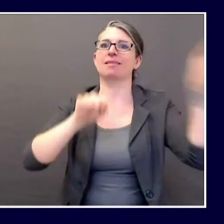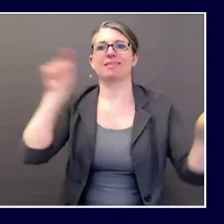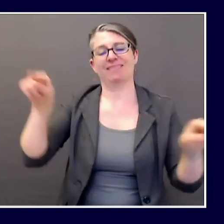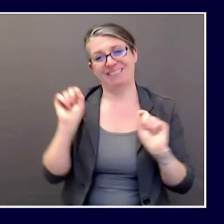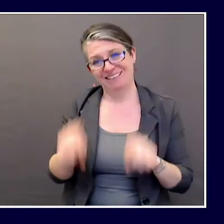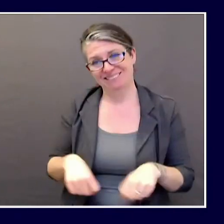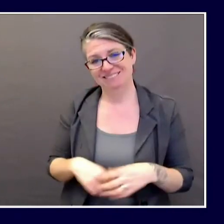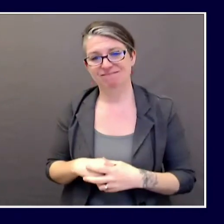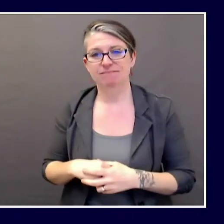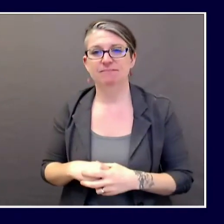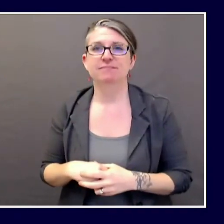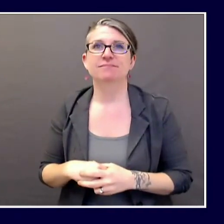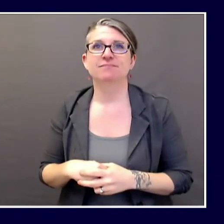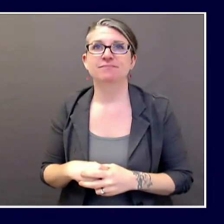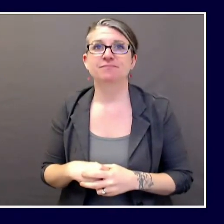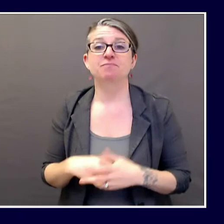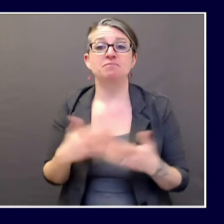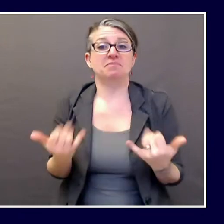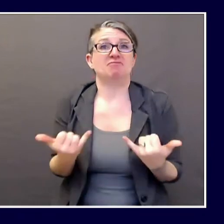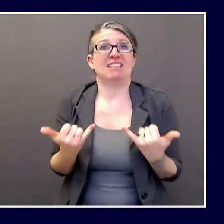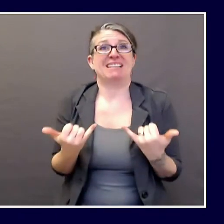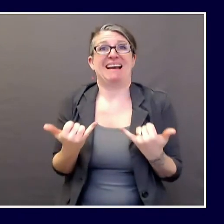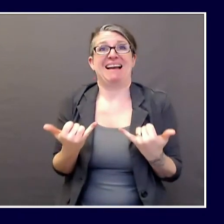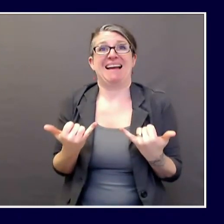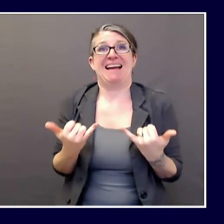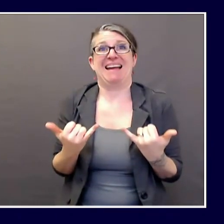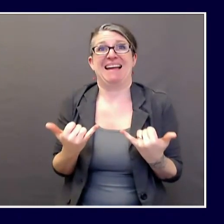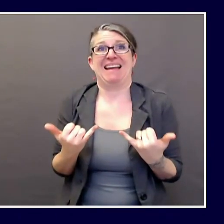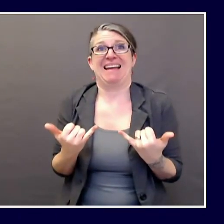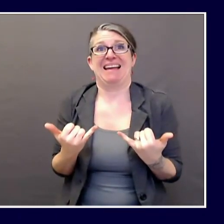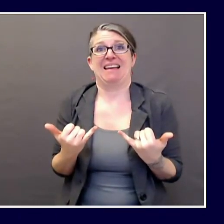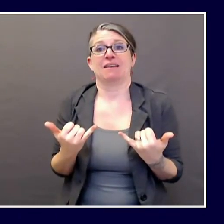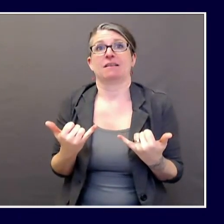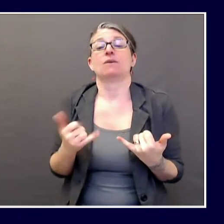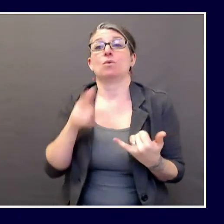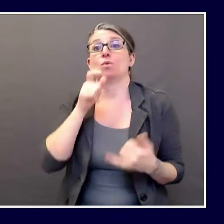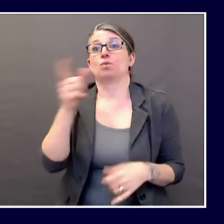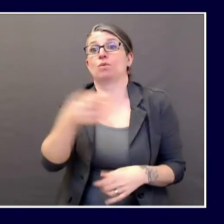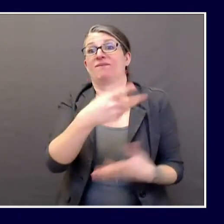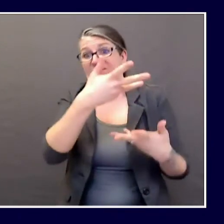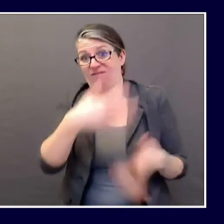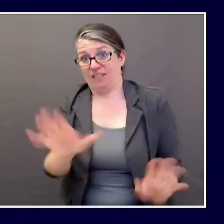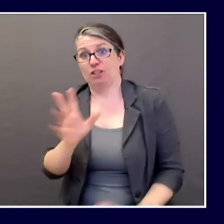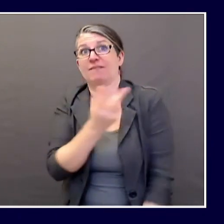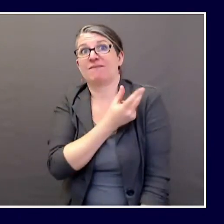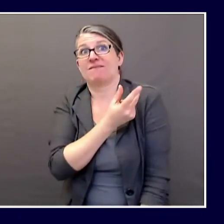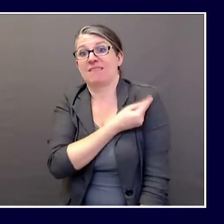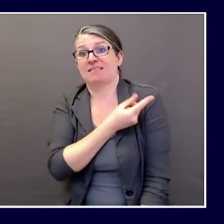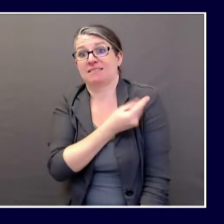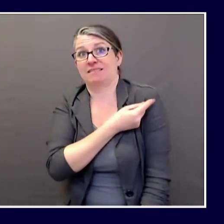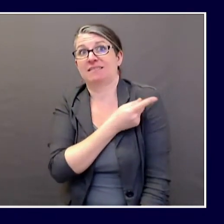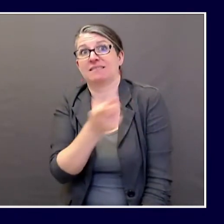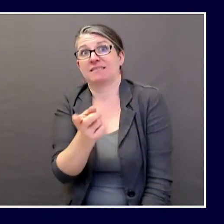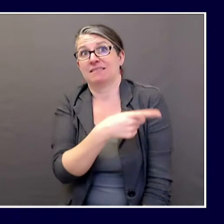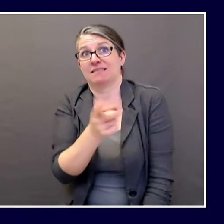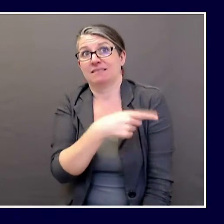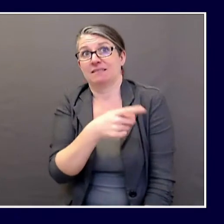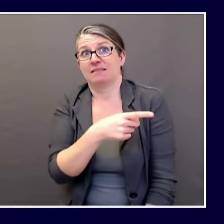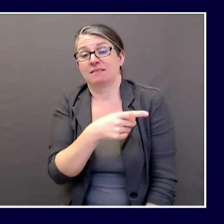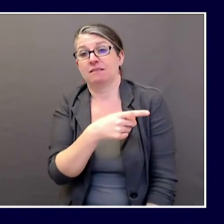more vaccinators per site? Number two, can you do more hours per day? And number three, can you do more days per